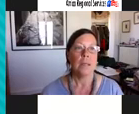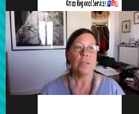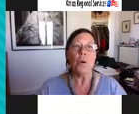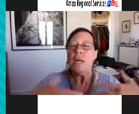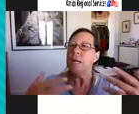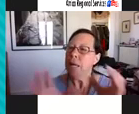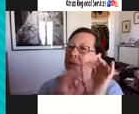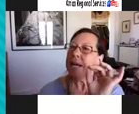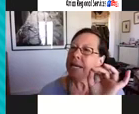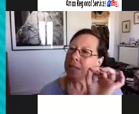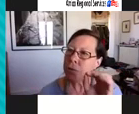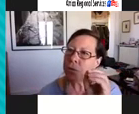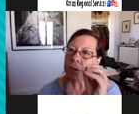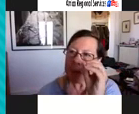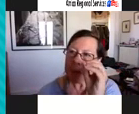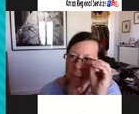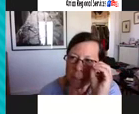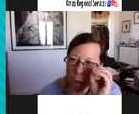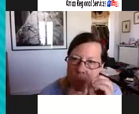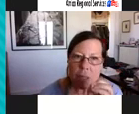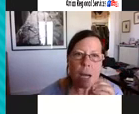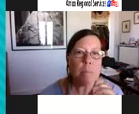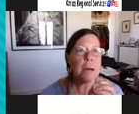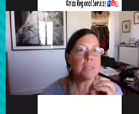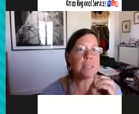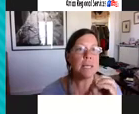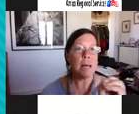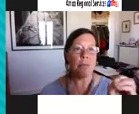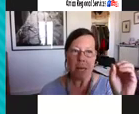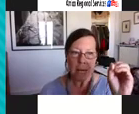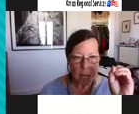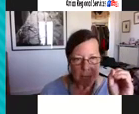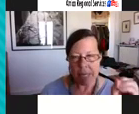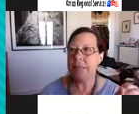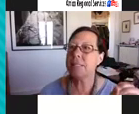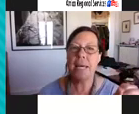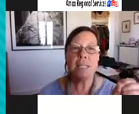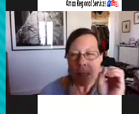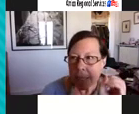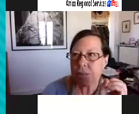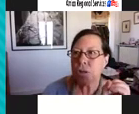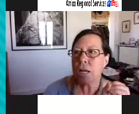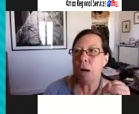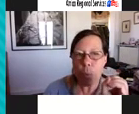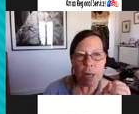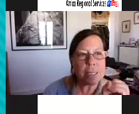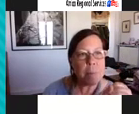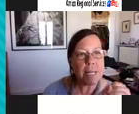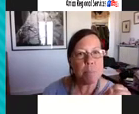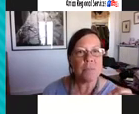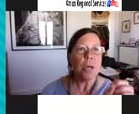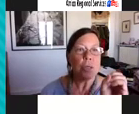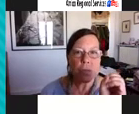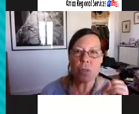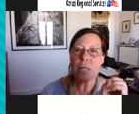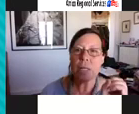So, then get into the herbal compound itself. In this case, let's talk about what it's made up